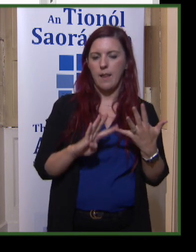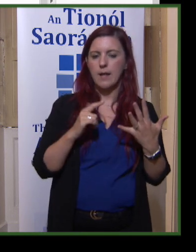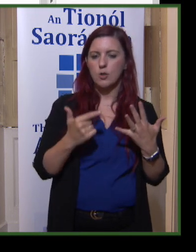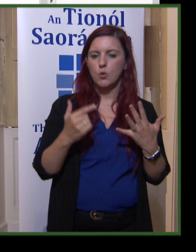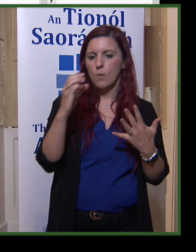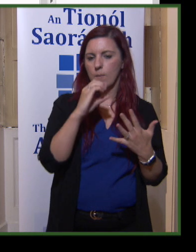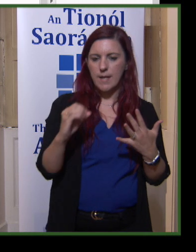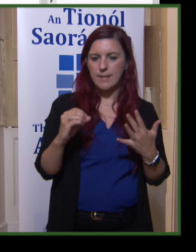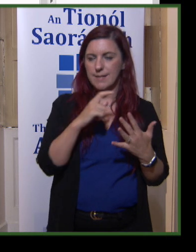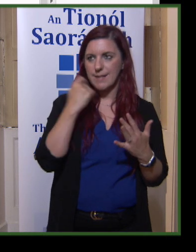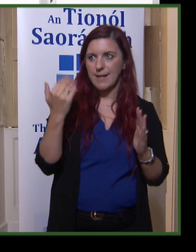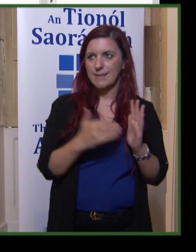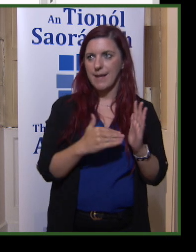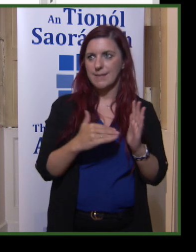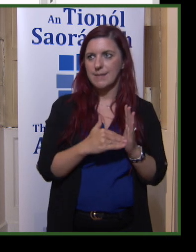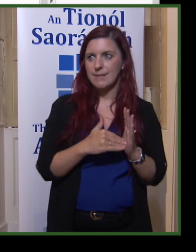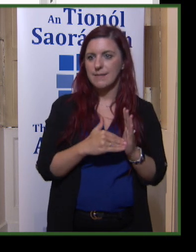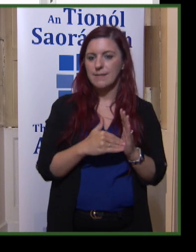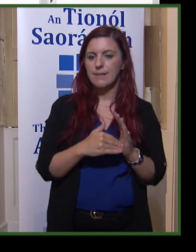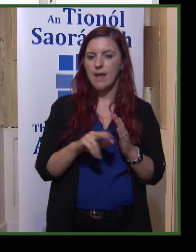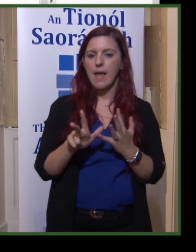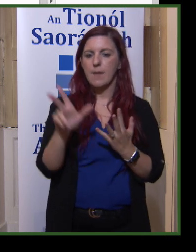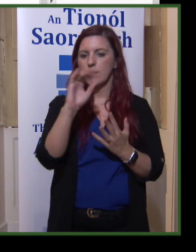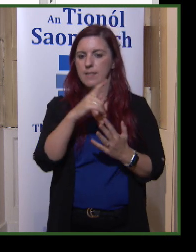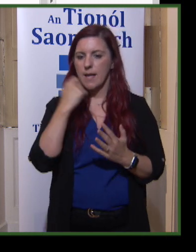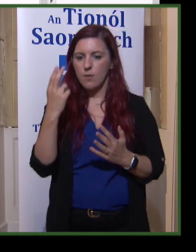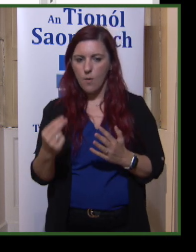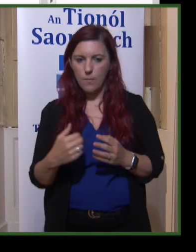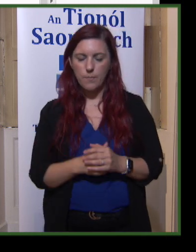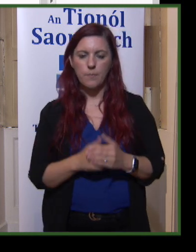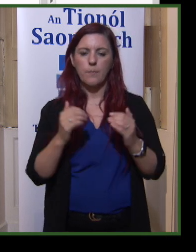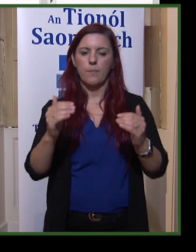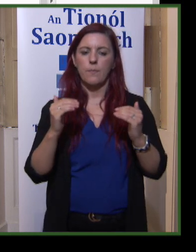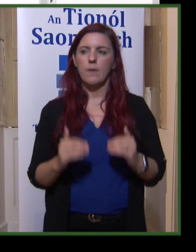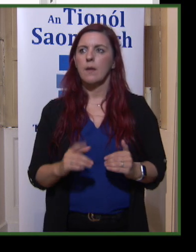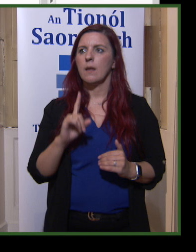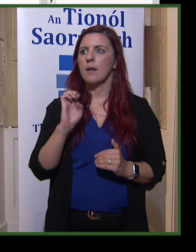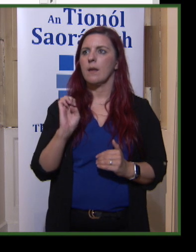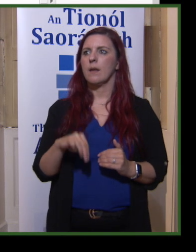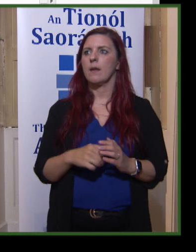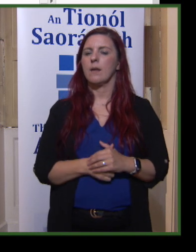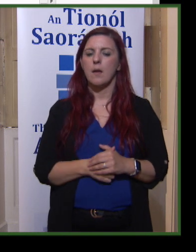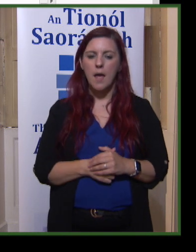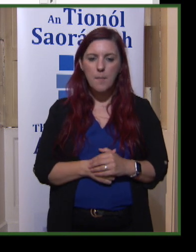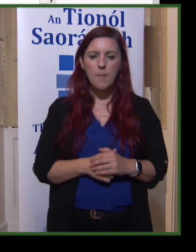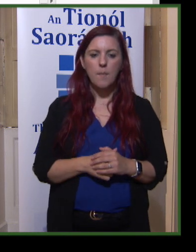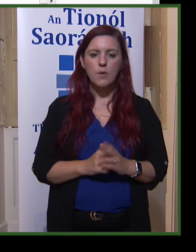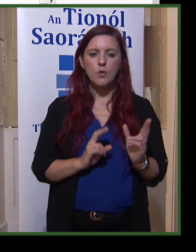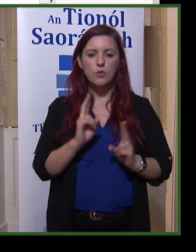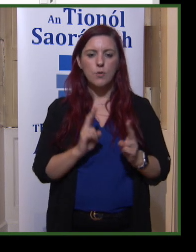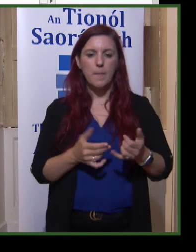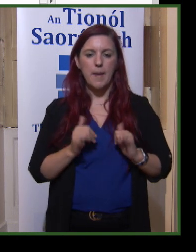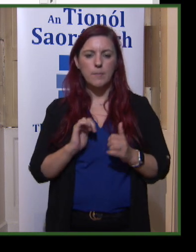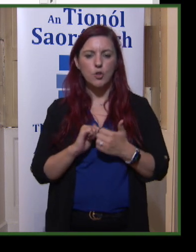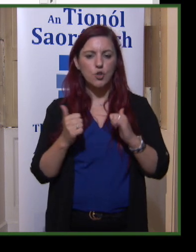Dublin. 92% said yes, 8% said no. And finally, the directly elected mayor in conjunction